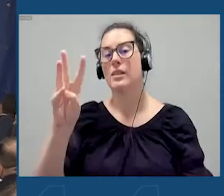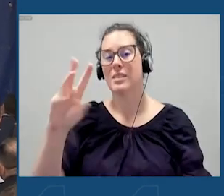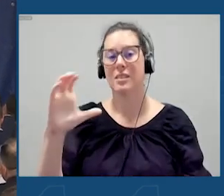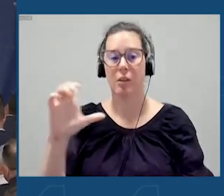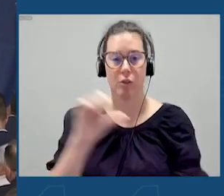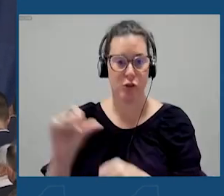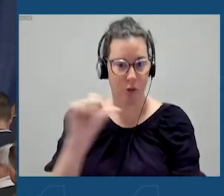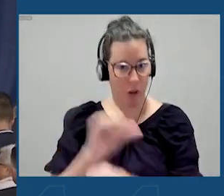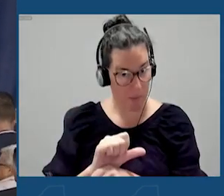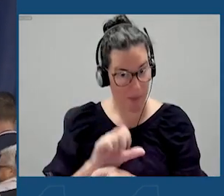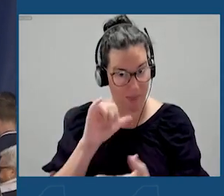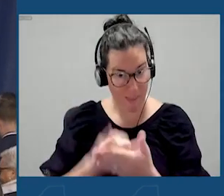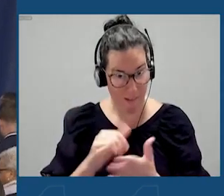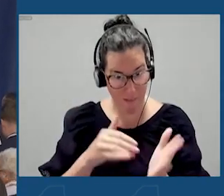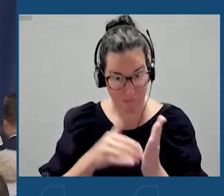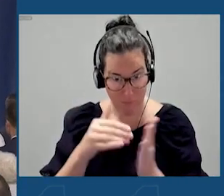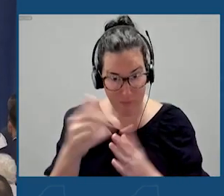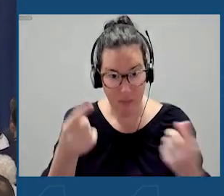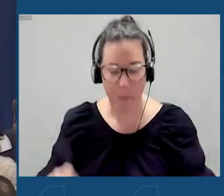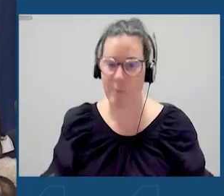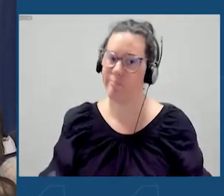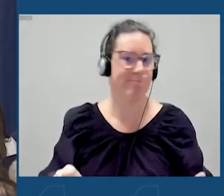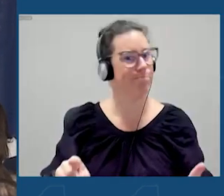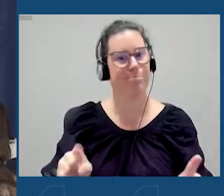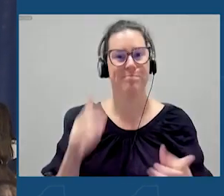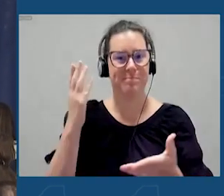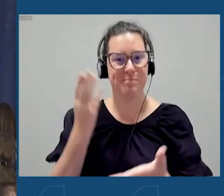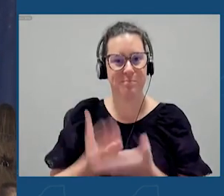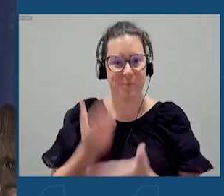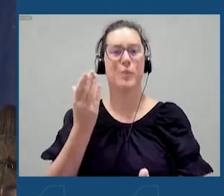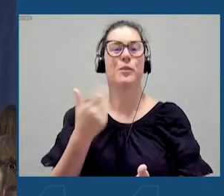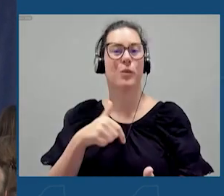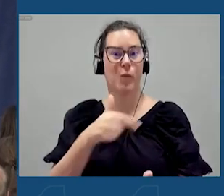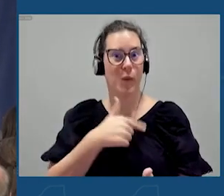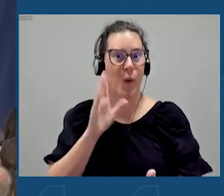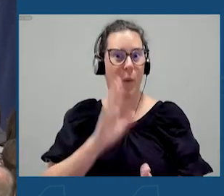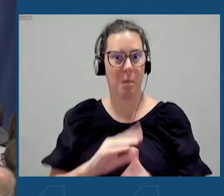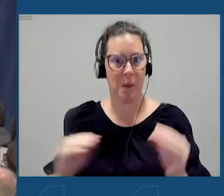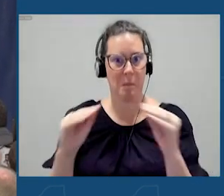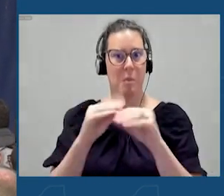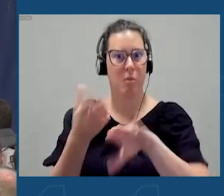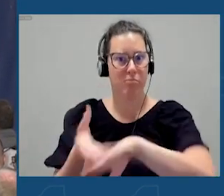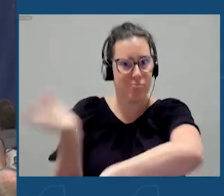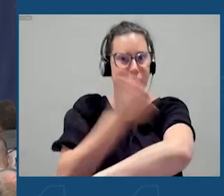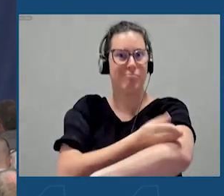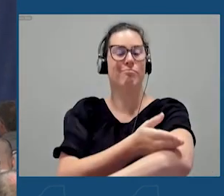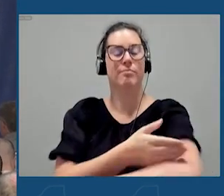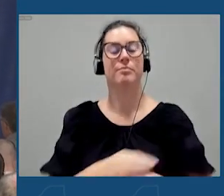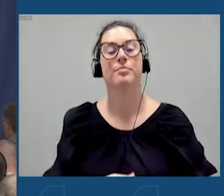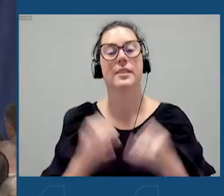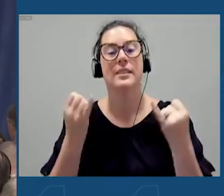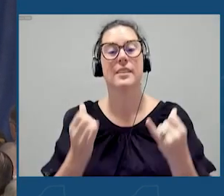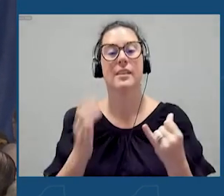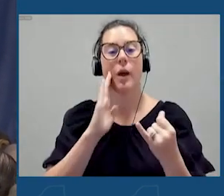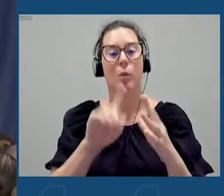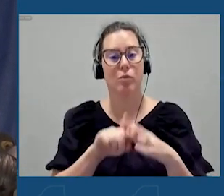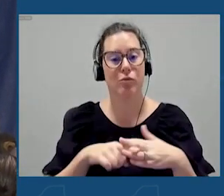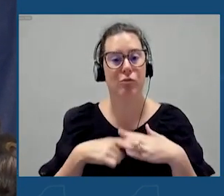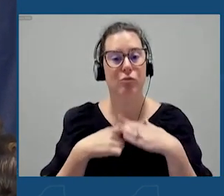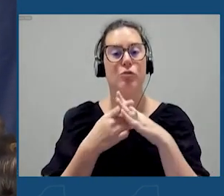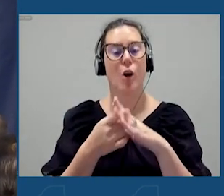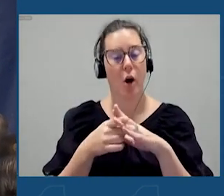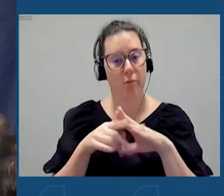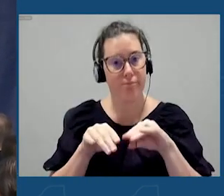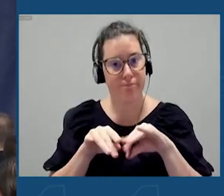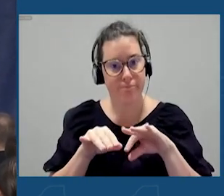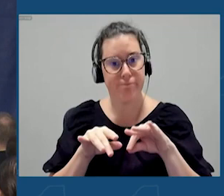every single day. So it's proof that we're going to do even more. Today, we're going to plant the seeds to bring new